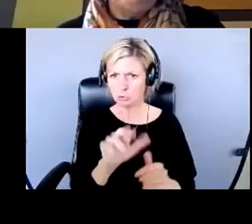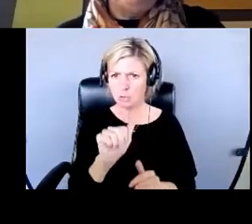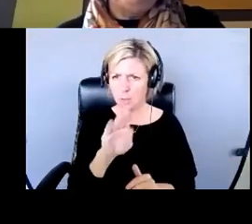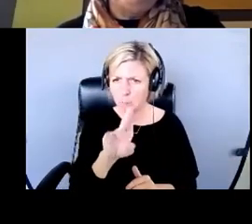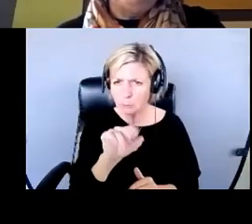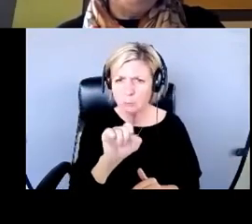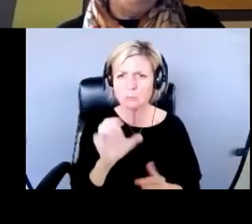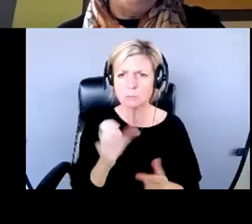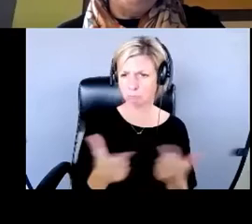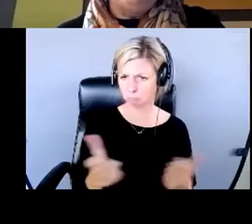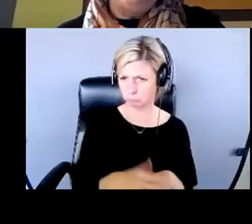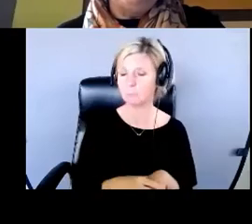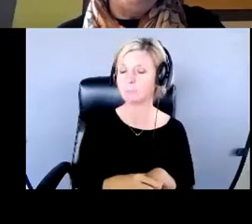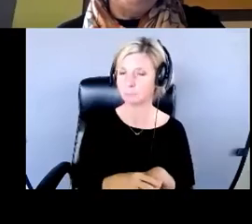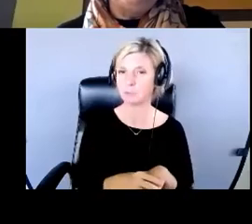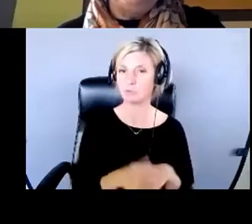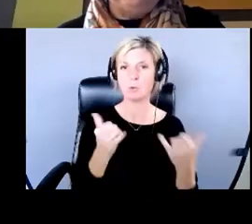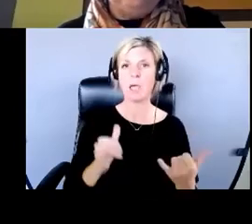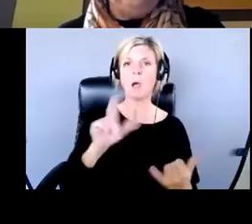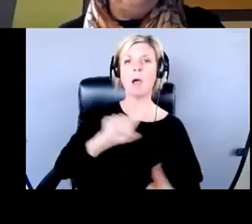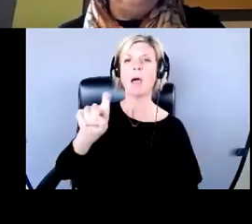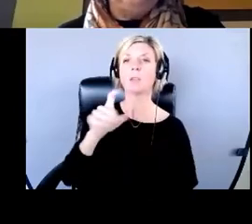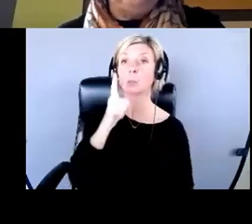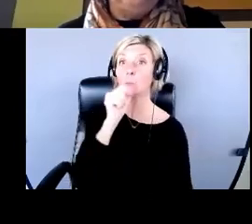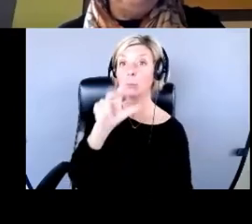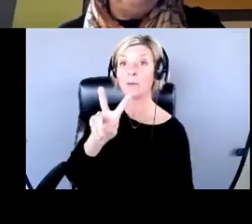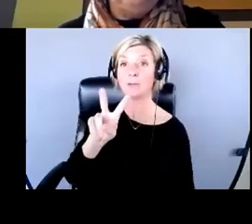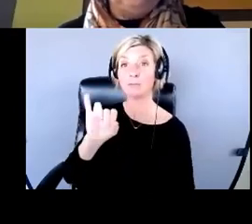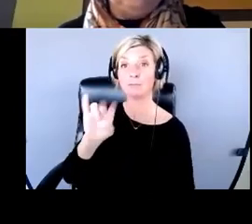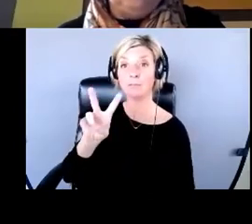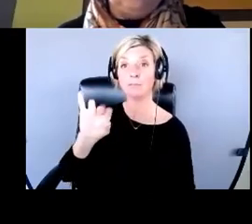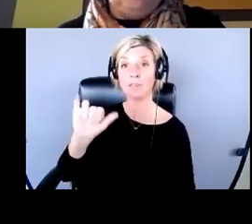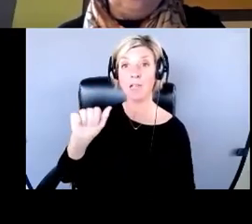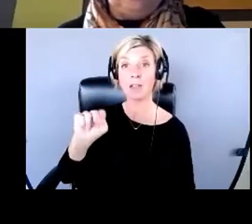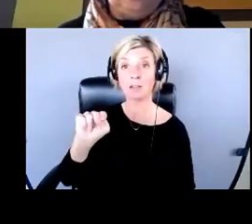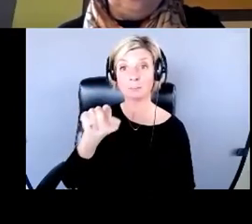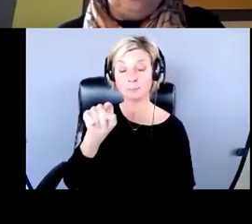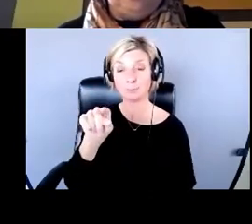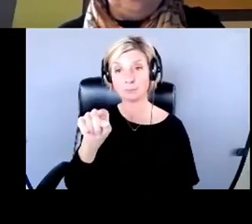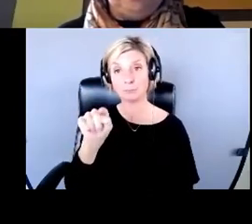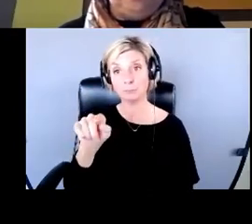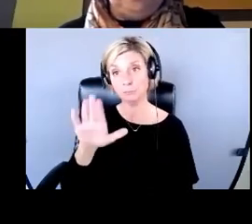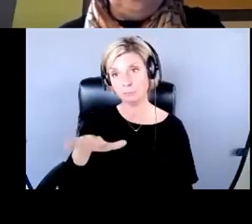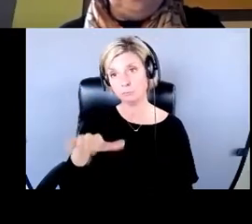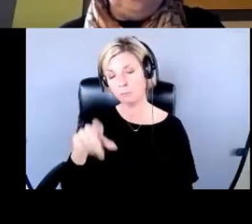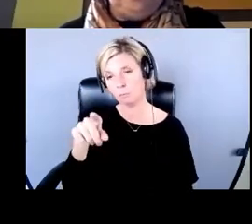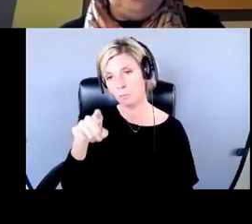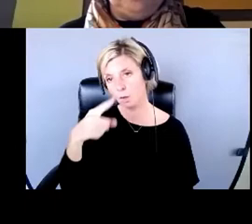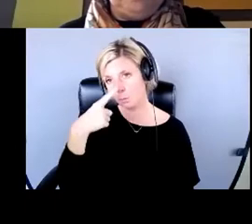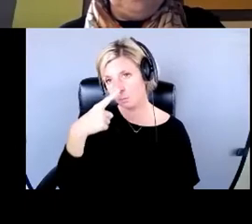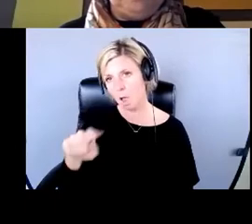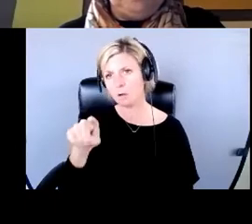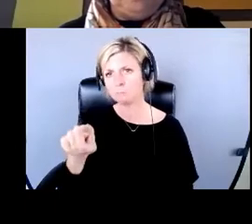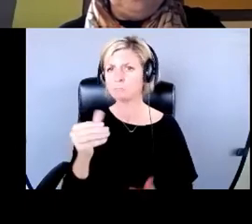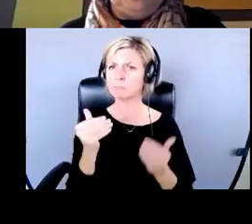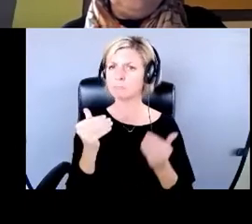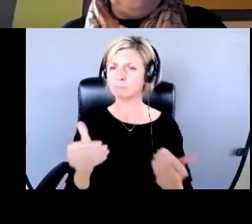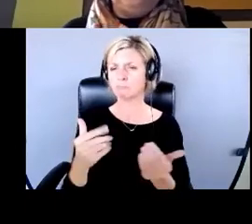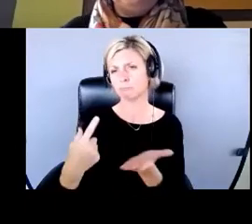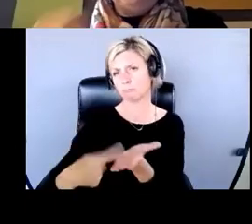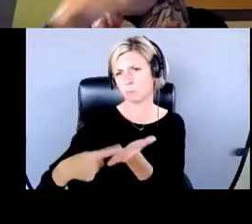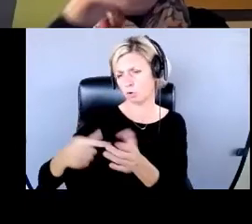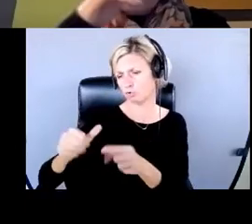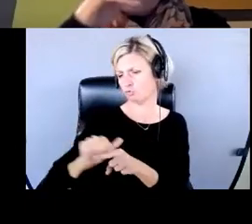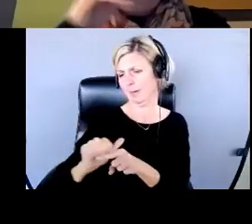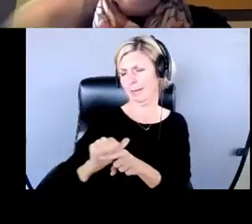So I'll turn to Vivian now. Can you talk a little bit about the implications for training, what this